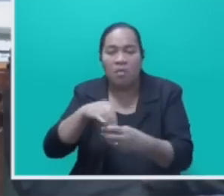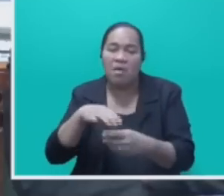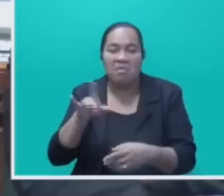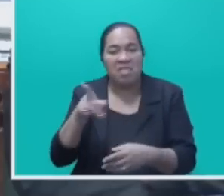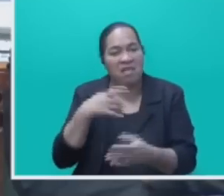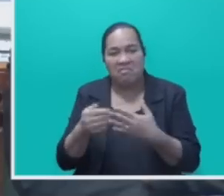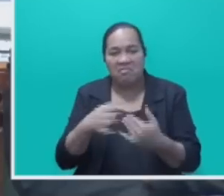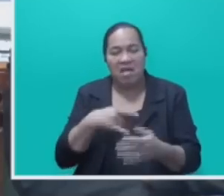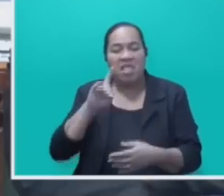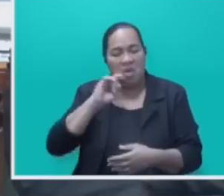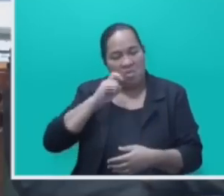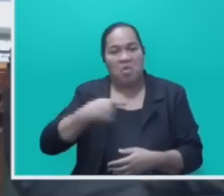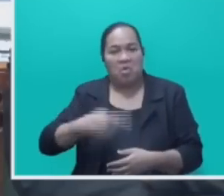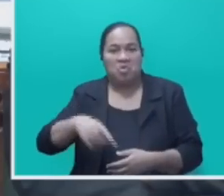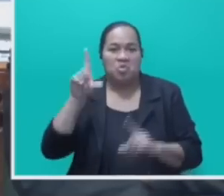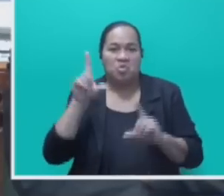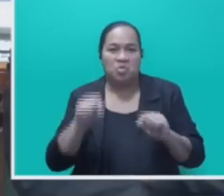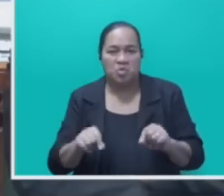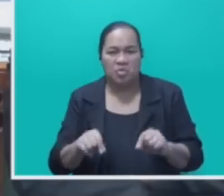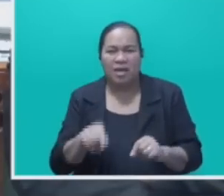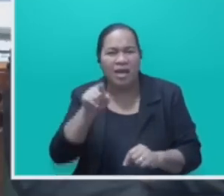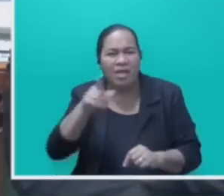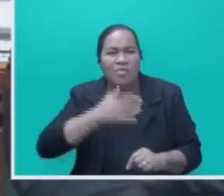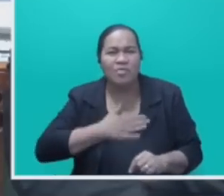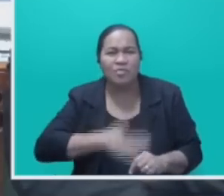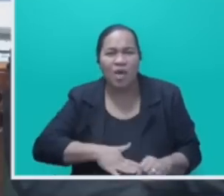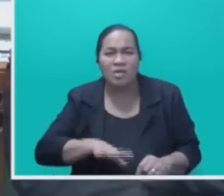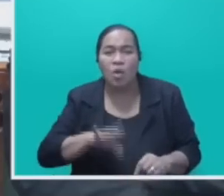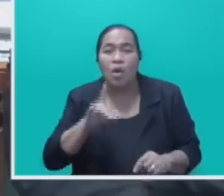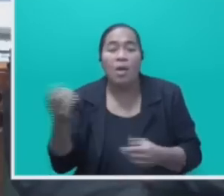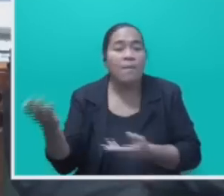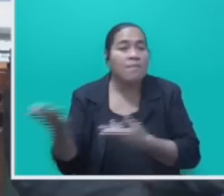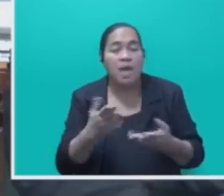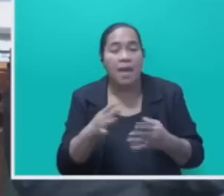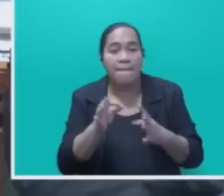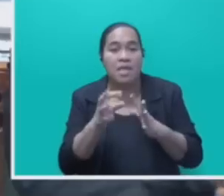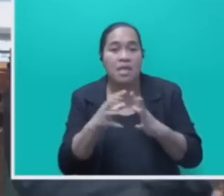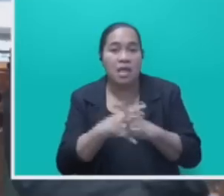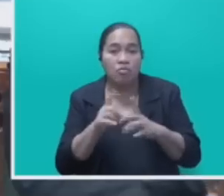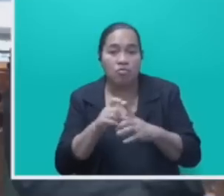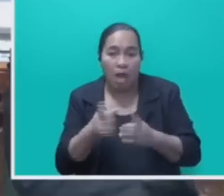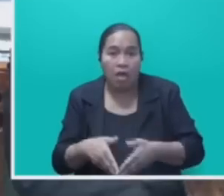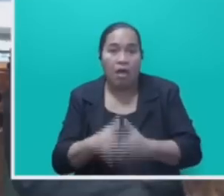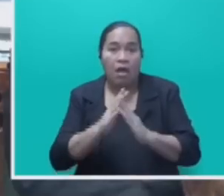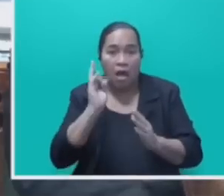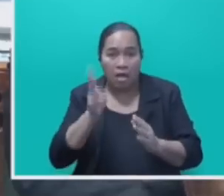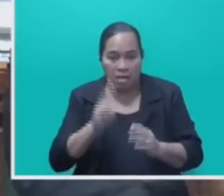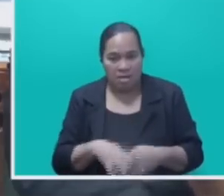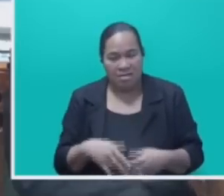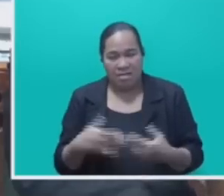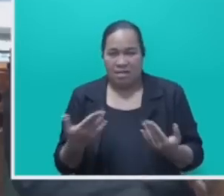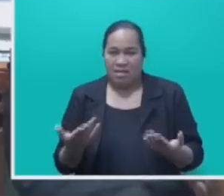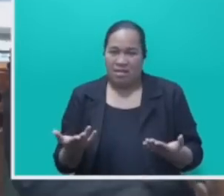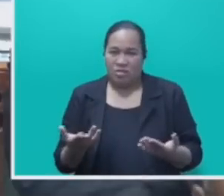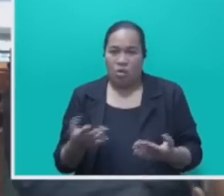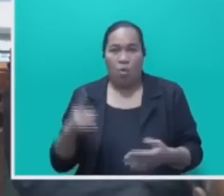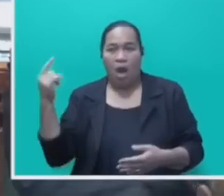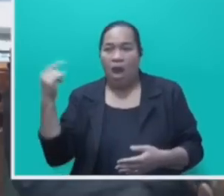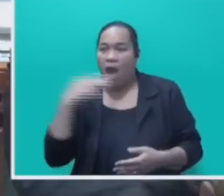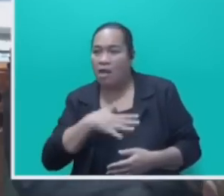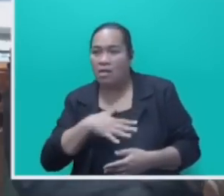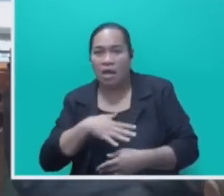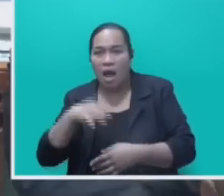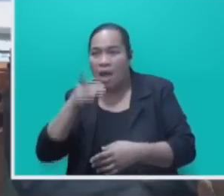It's dogma. For example, in the quest to get PWD come what may, they have already cost hundreds of